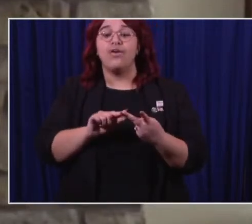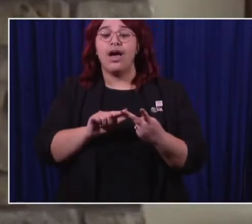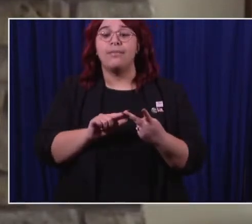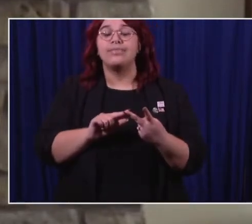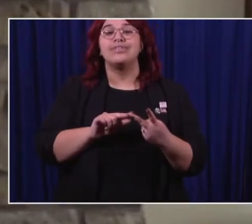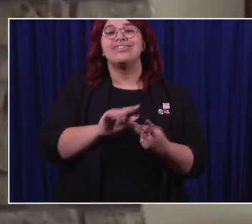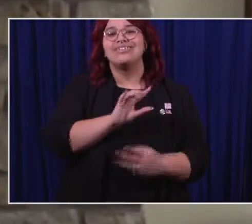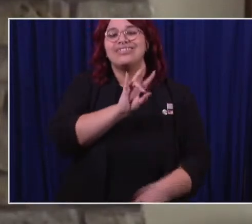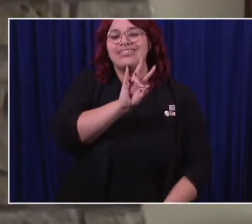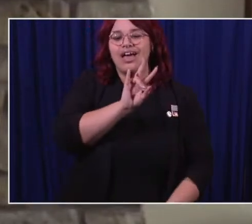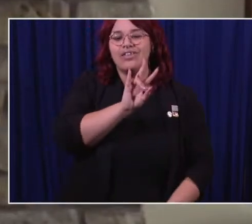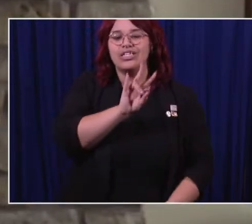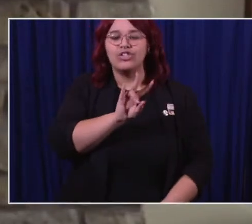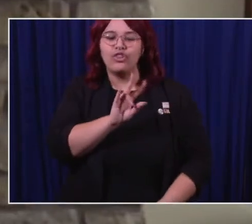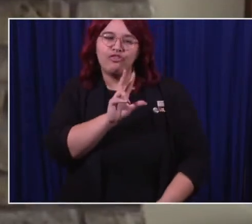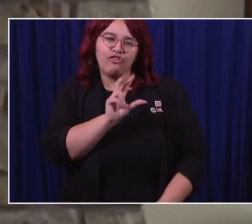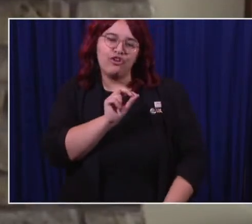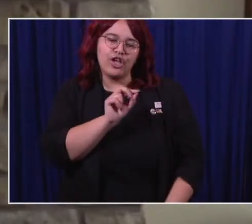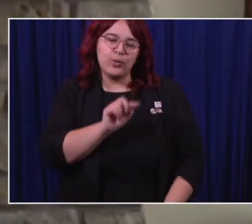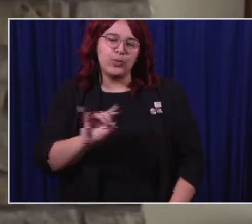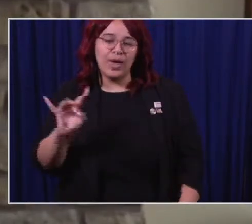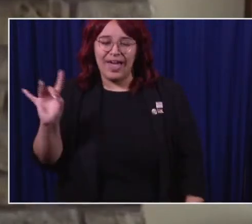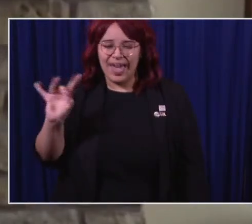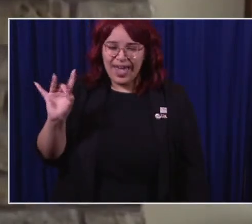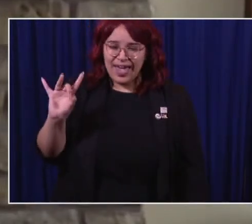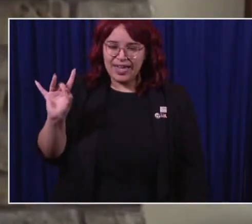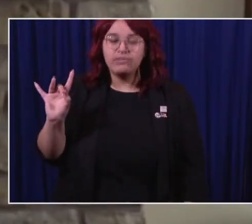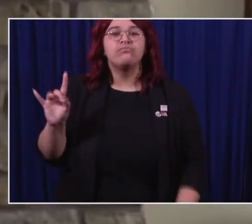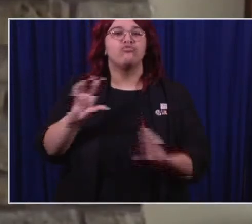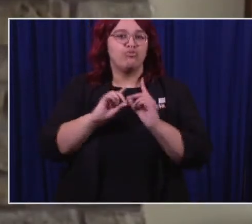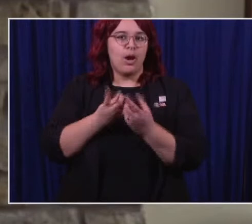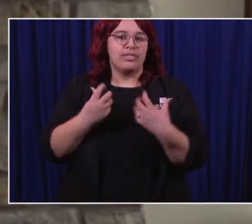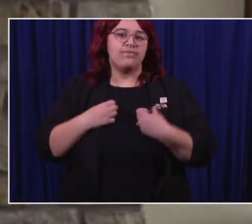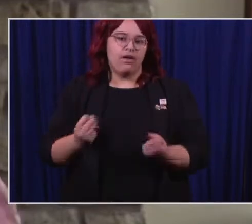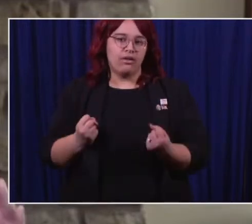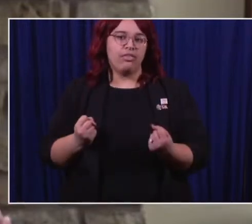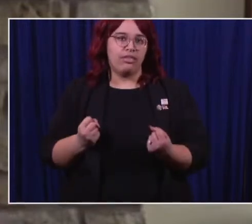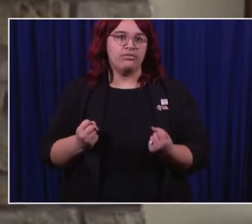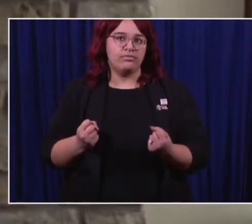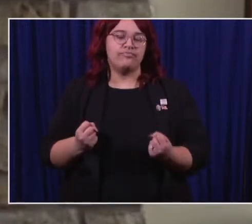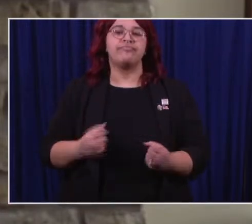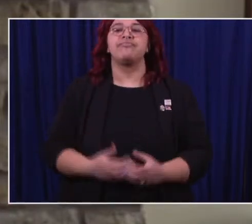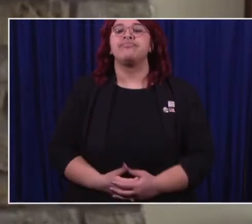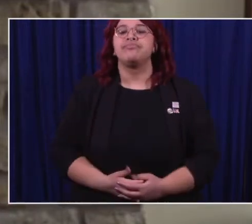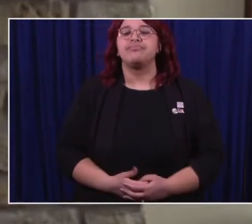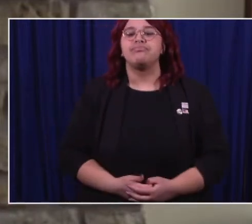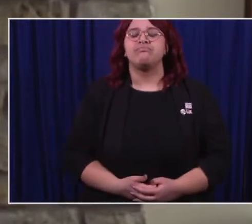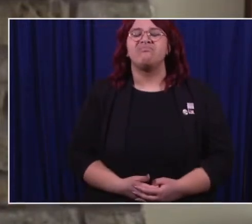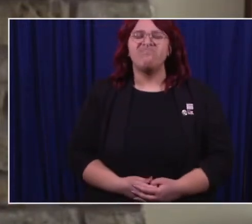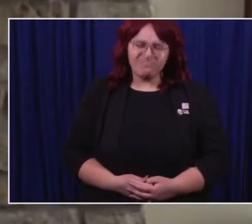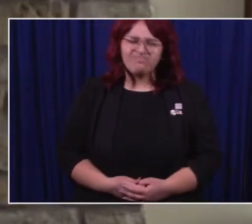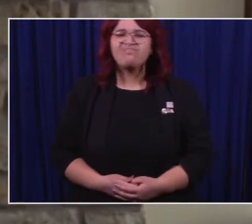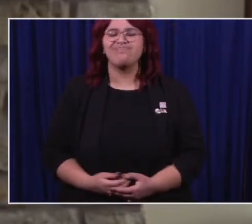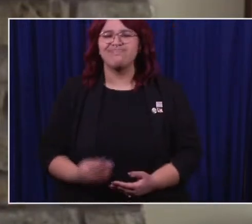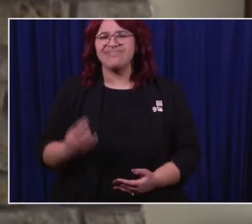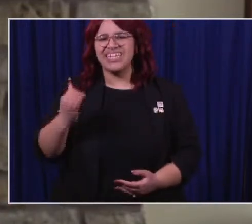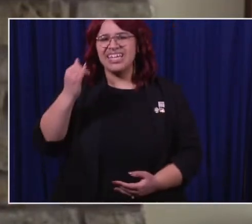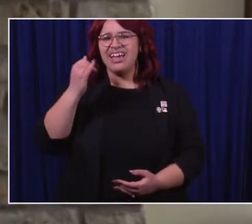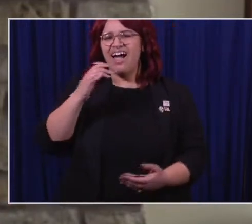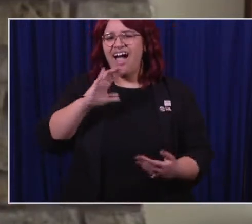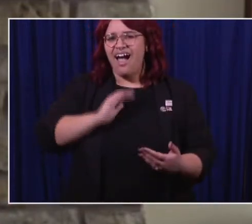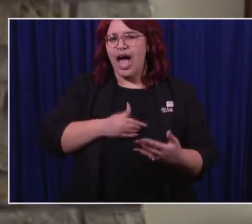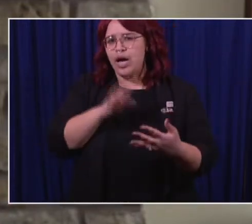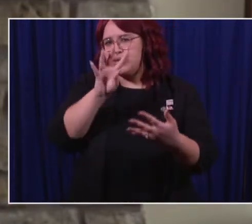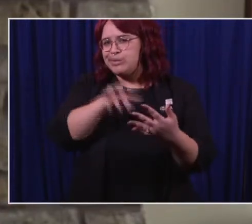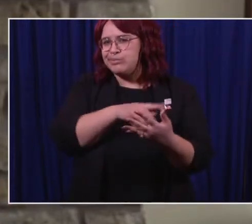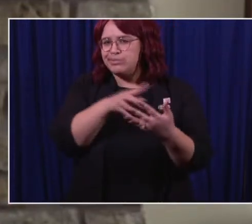about, if you look at our dashboard, the large number of people that are not